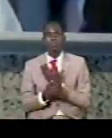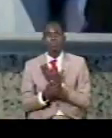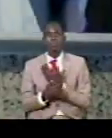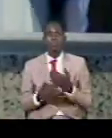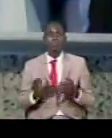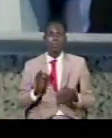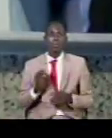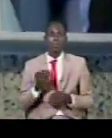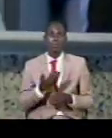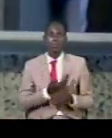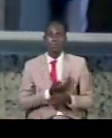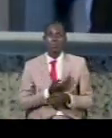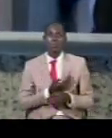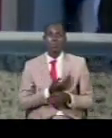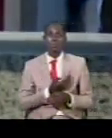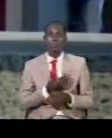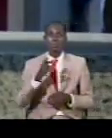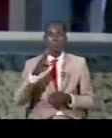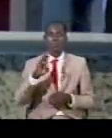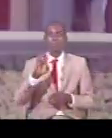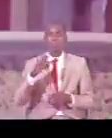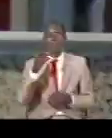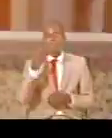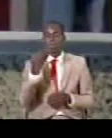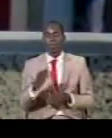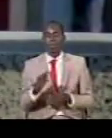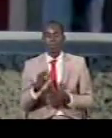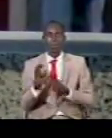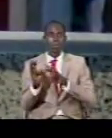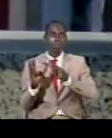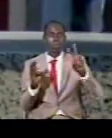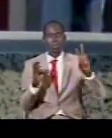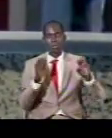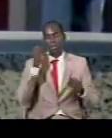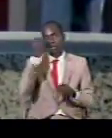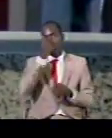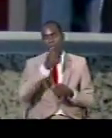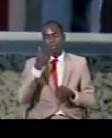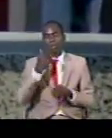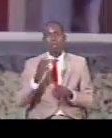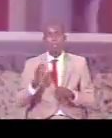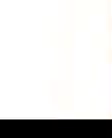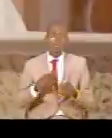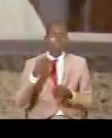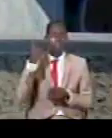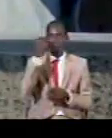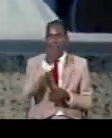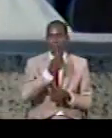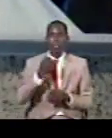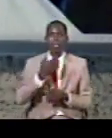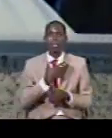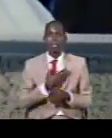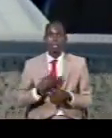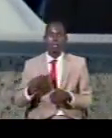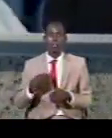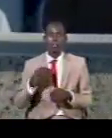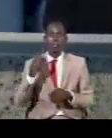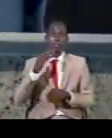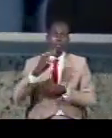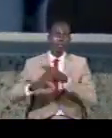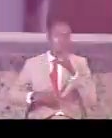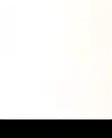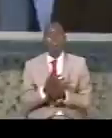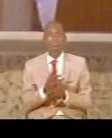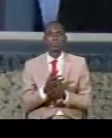our region of West Africa, our continent, and indeed our globe,